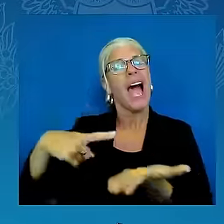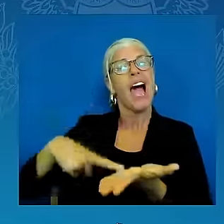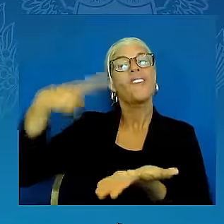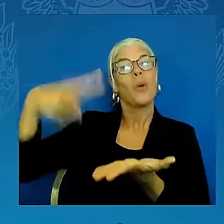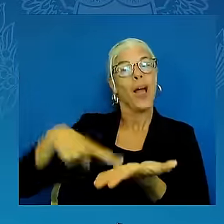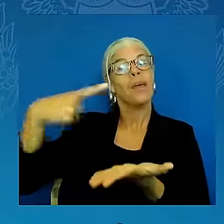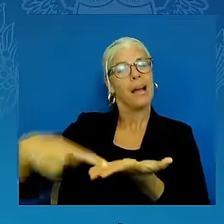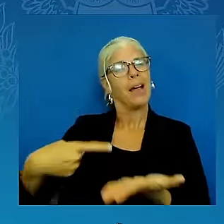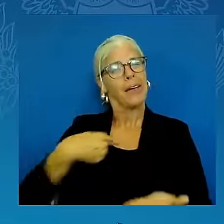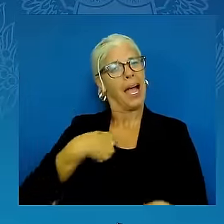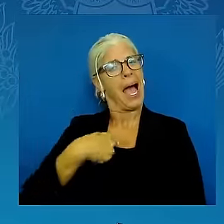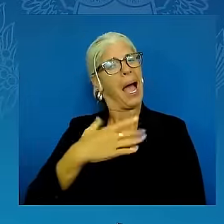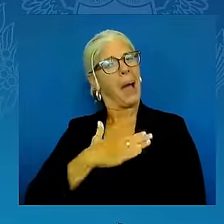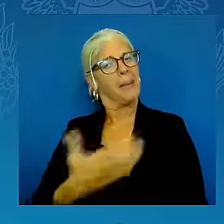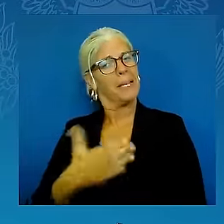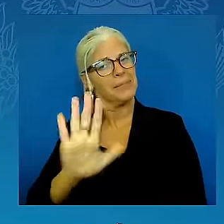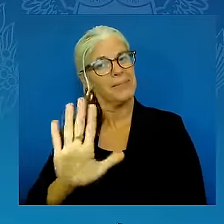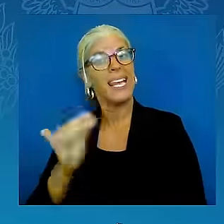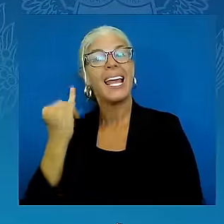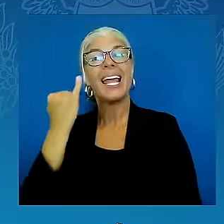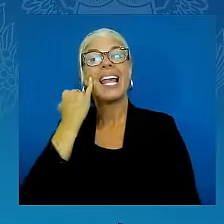hall,